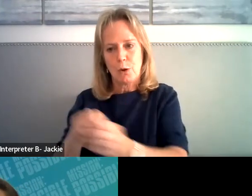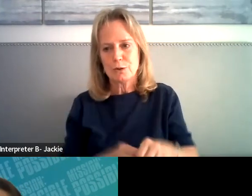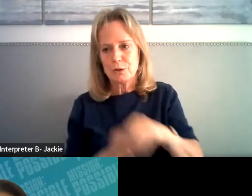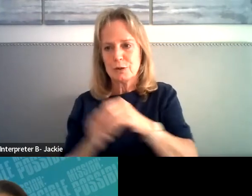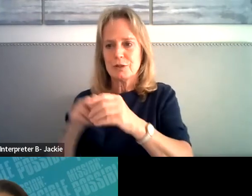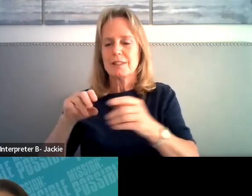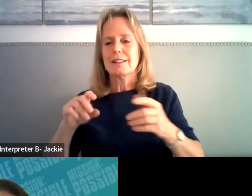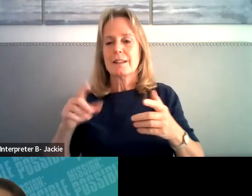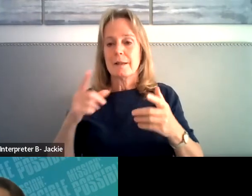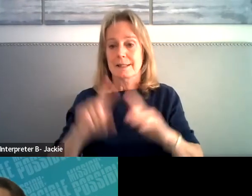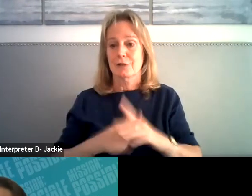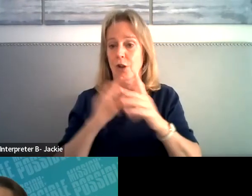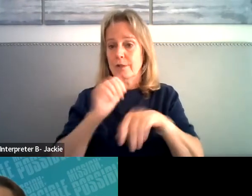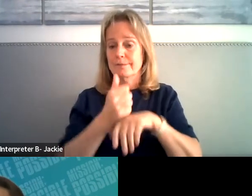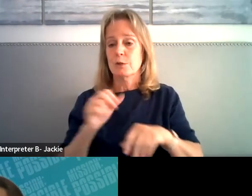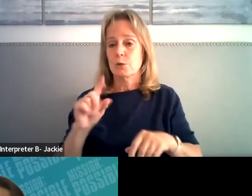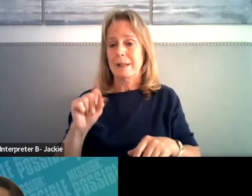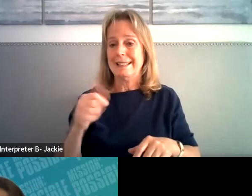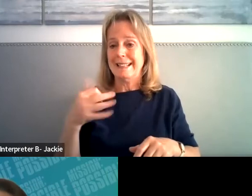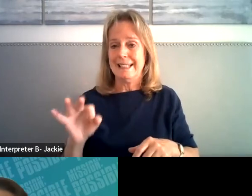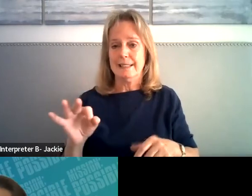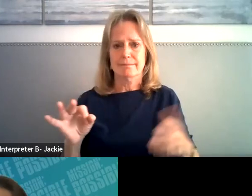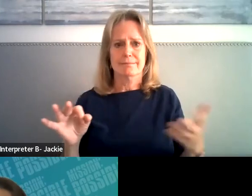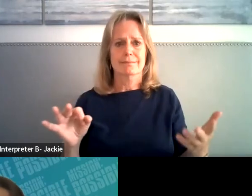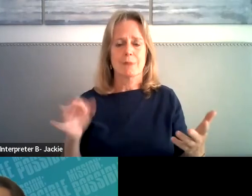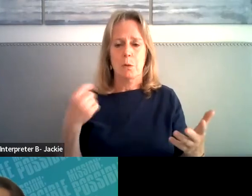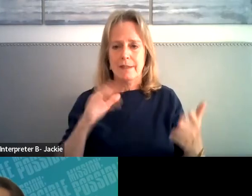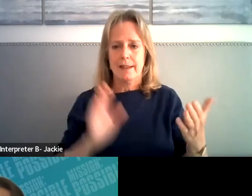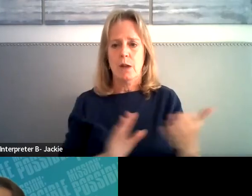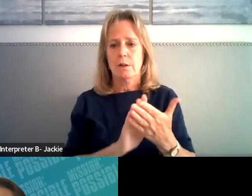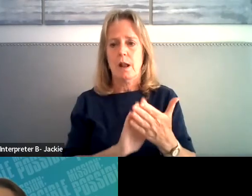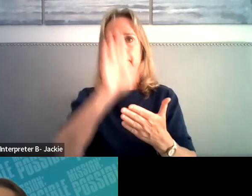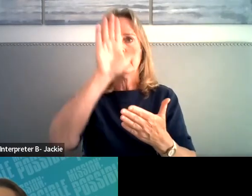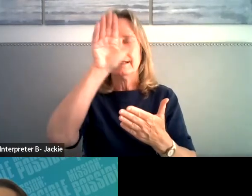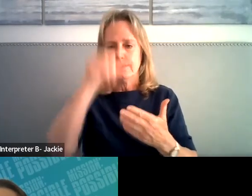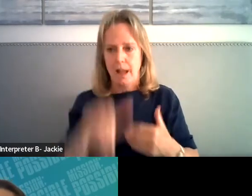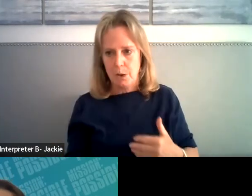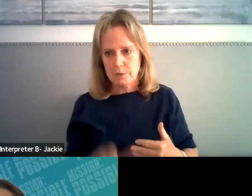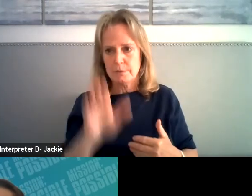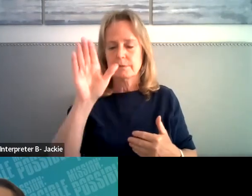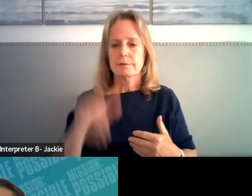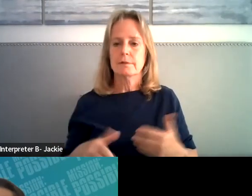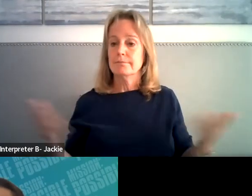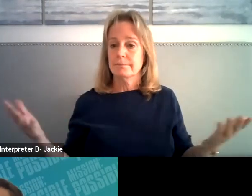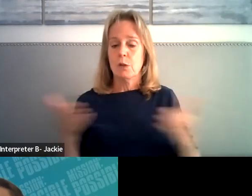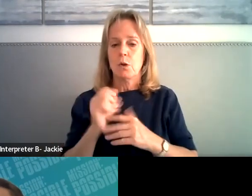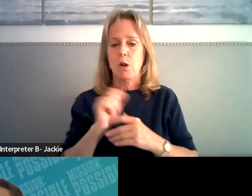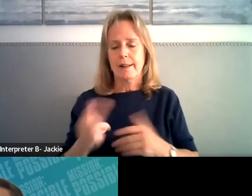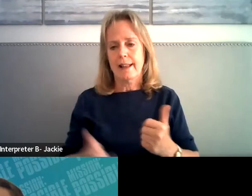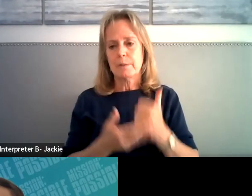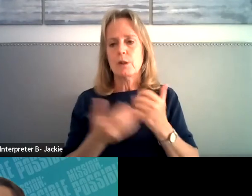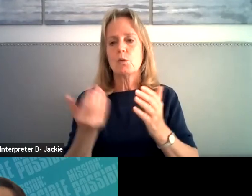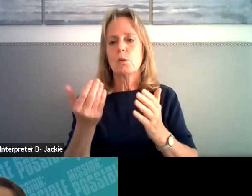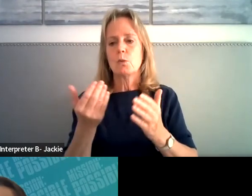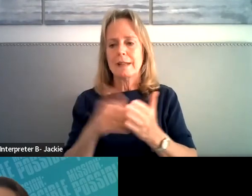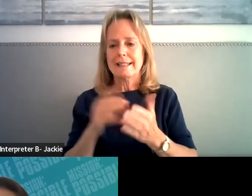inception in 2019, we've encountered ups and downs, But through it all, it helped us redesign